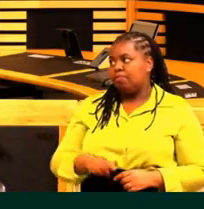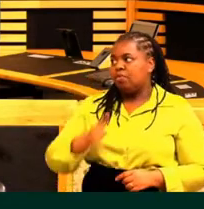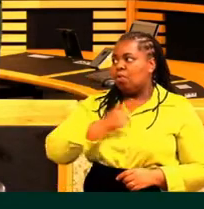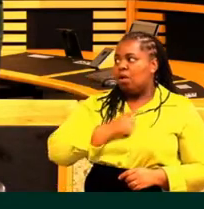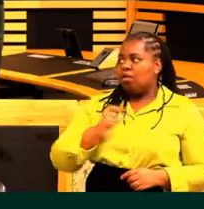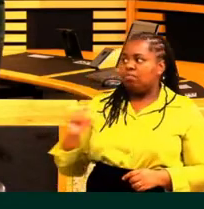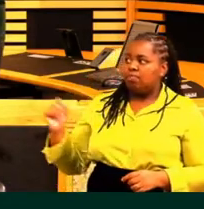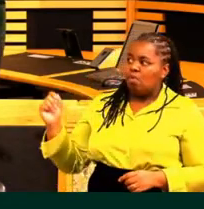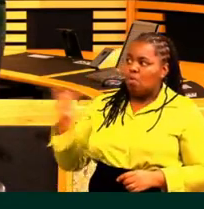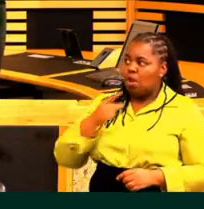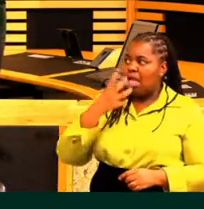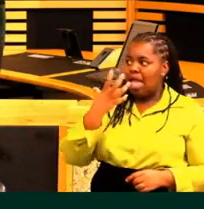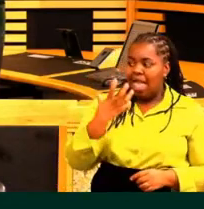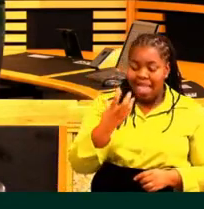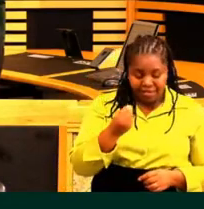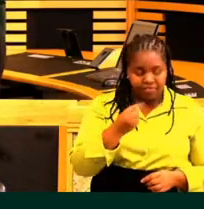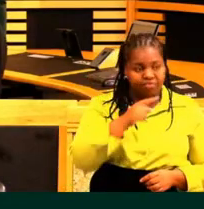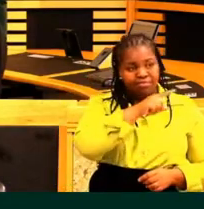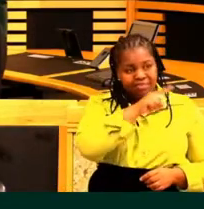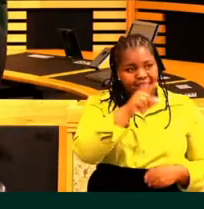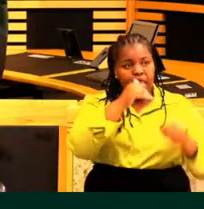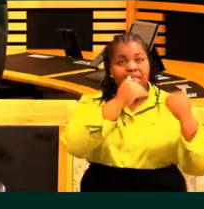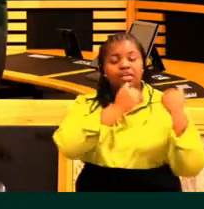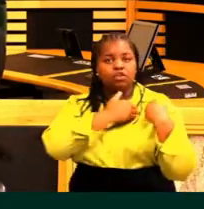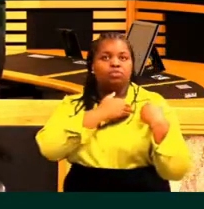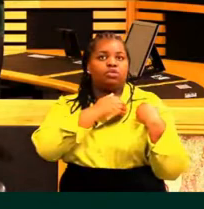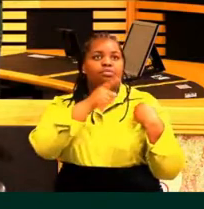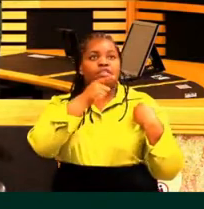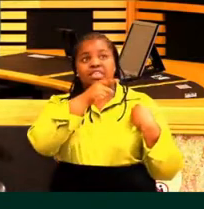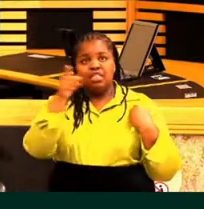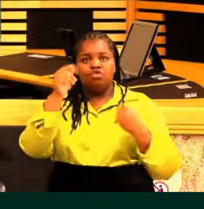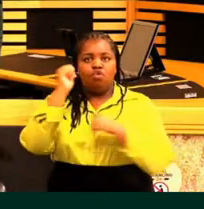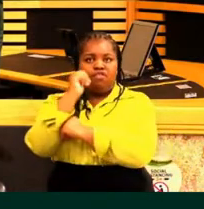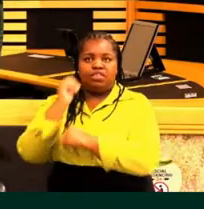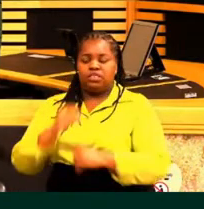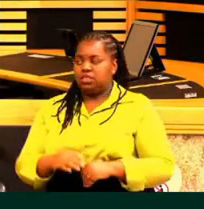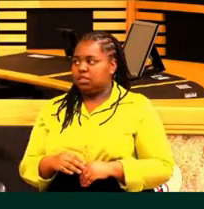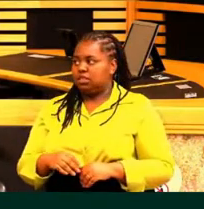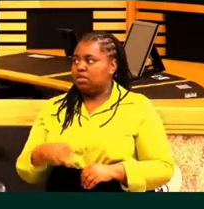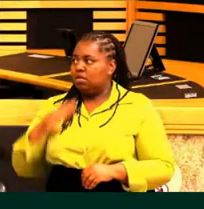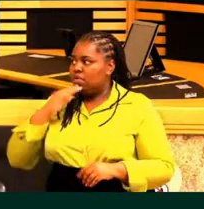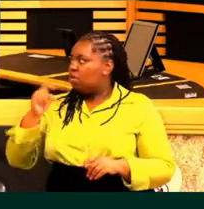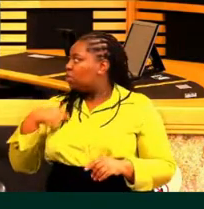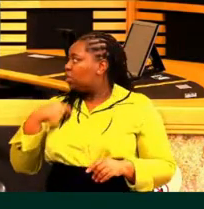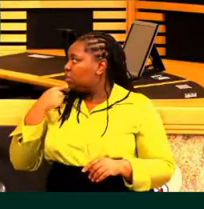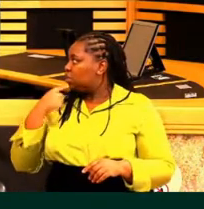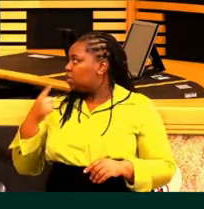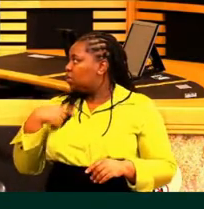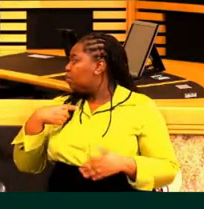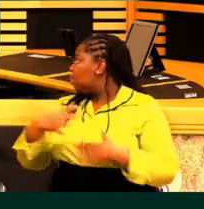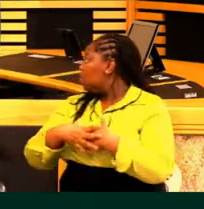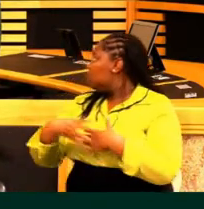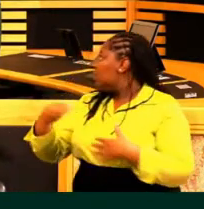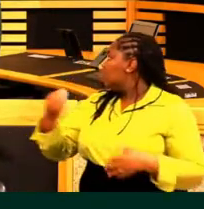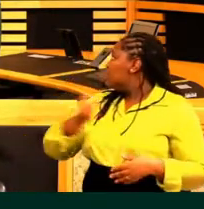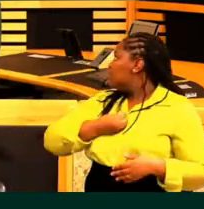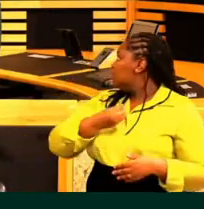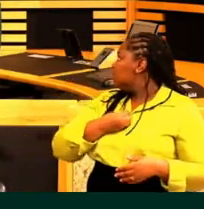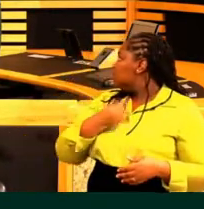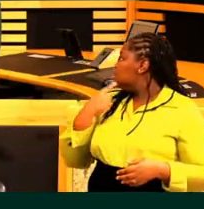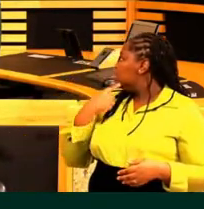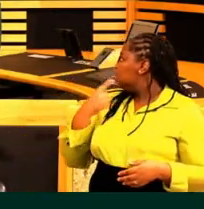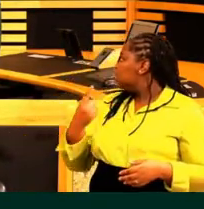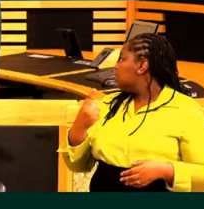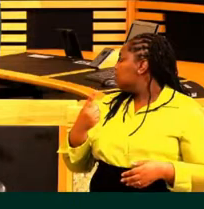all of them they've got constituencies in your offices so there is no way that we can live young people as young people are saying